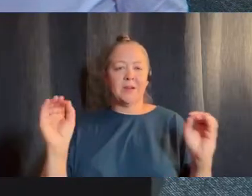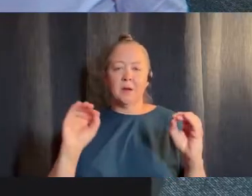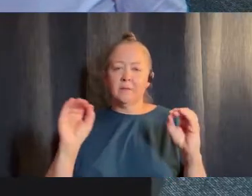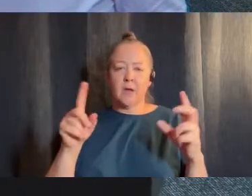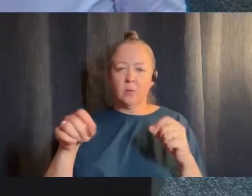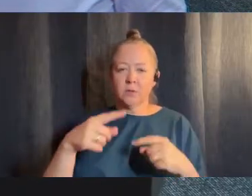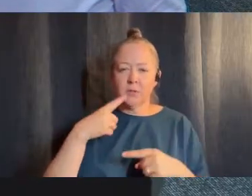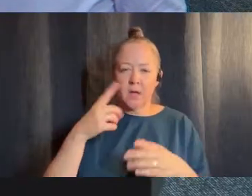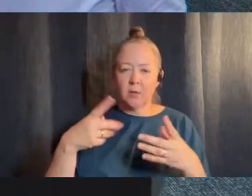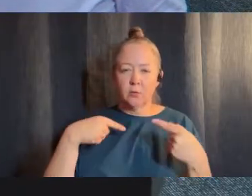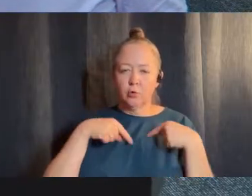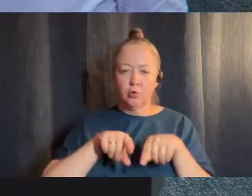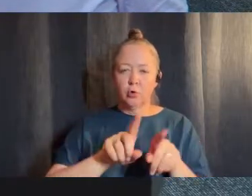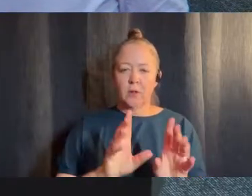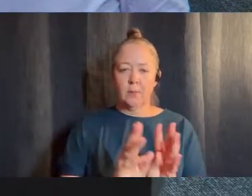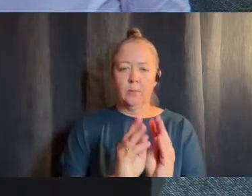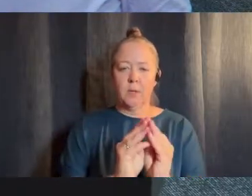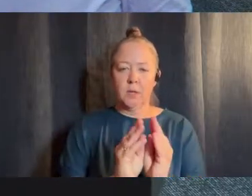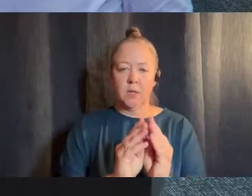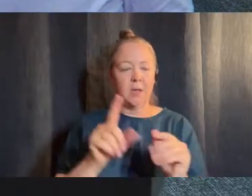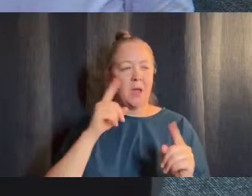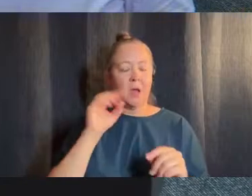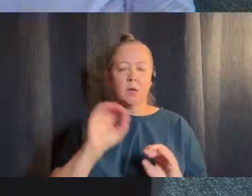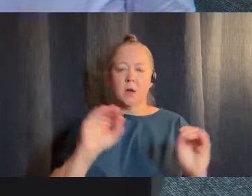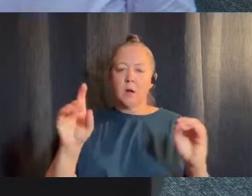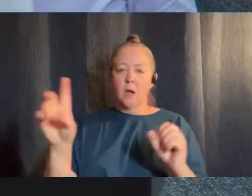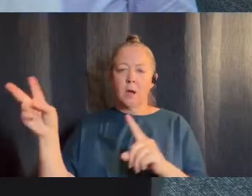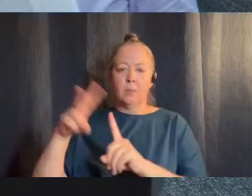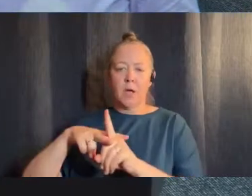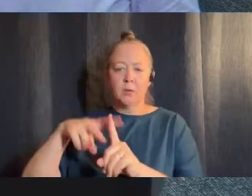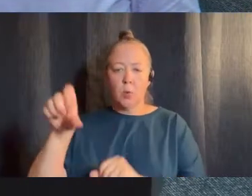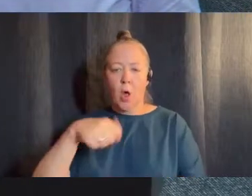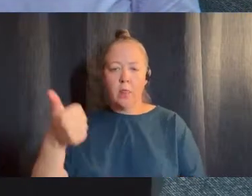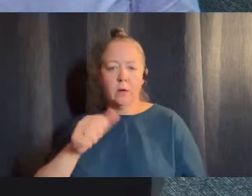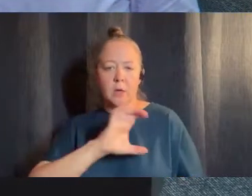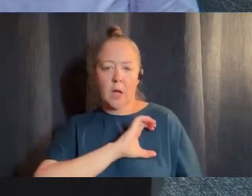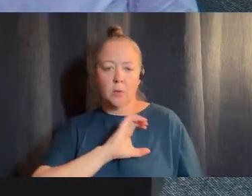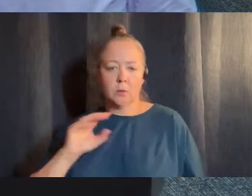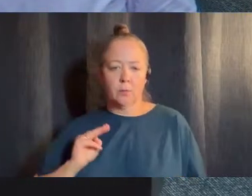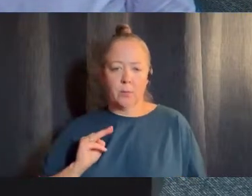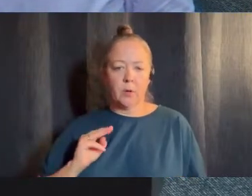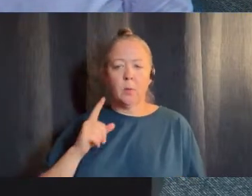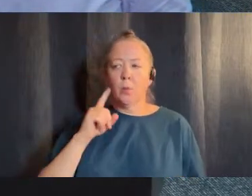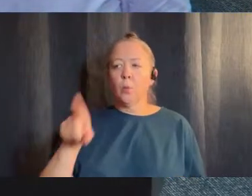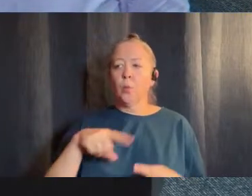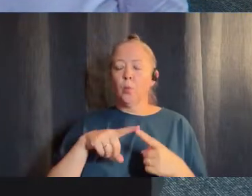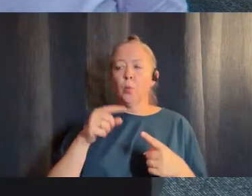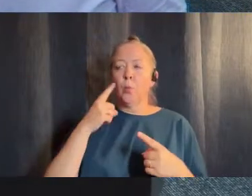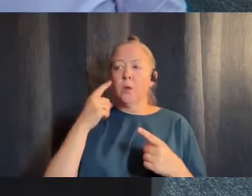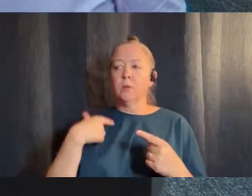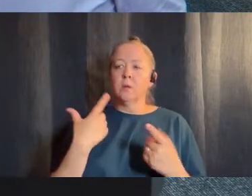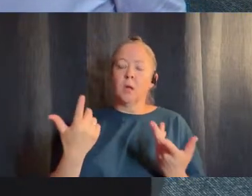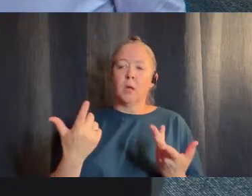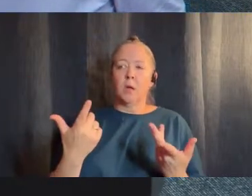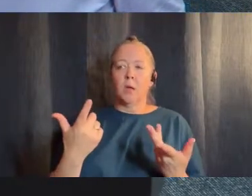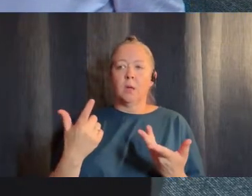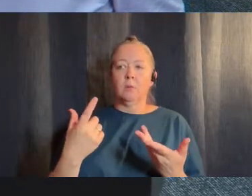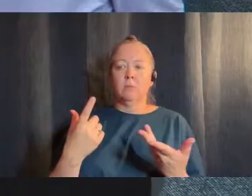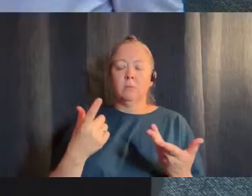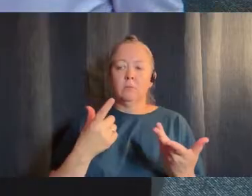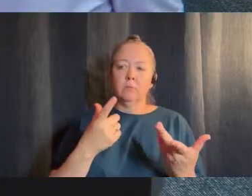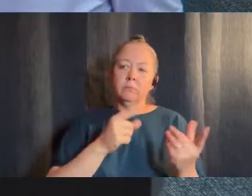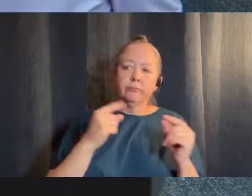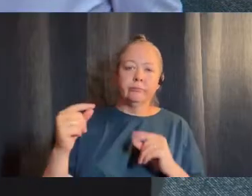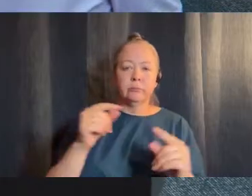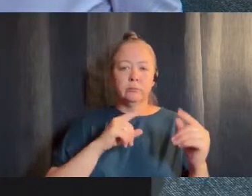has been applied to any other council member. When the reasons keep changing after the fact, that raises a serious question about whether there